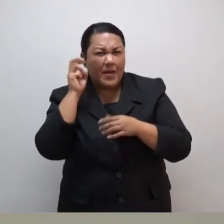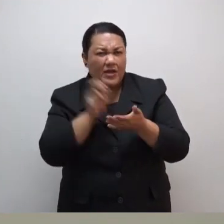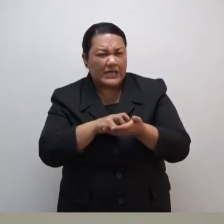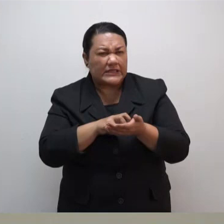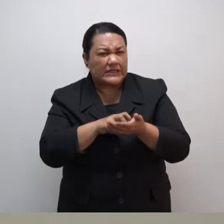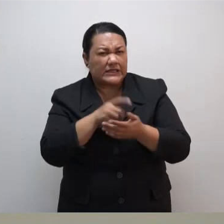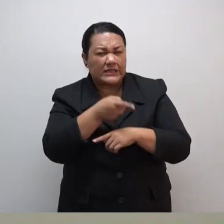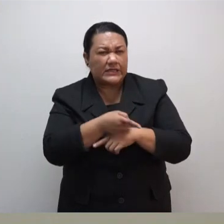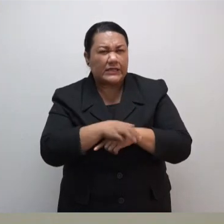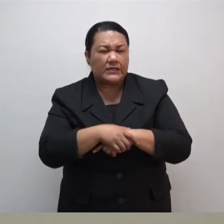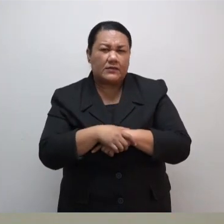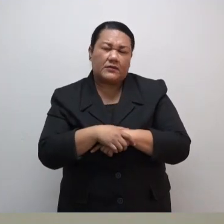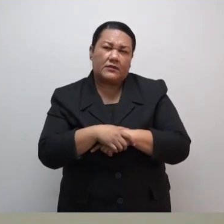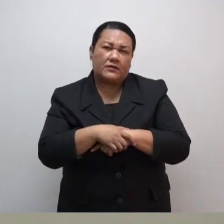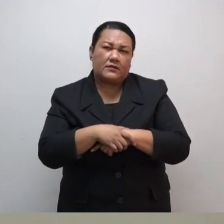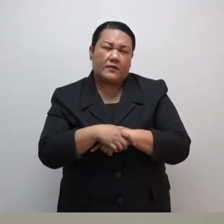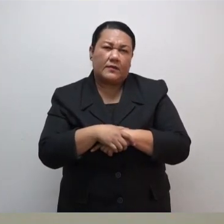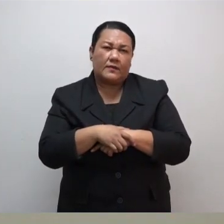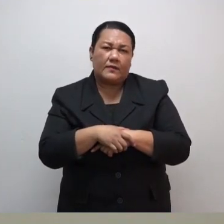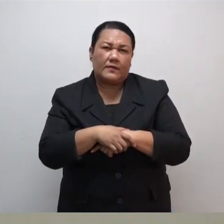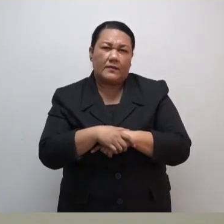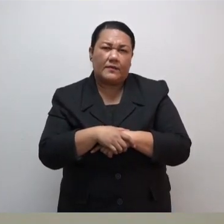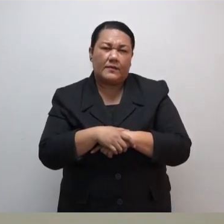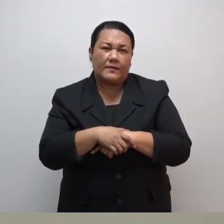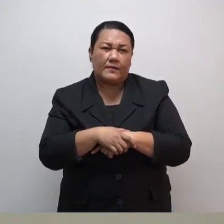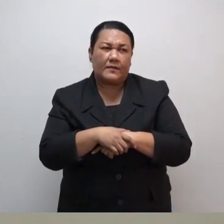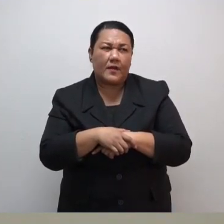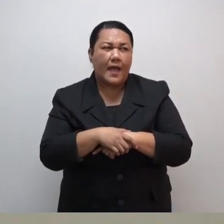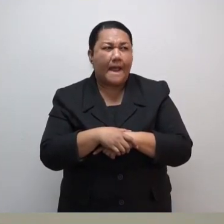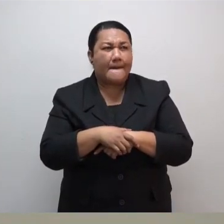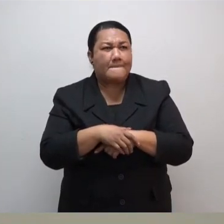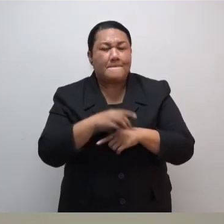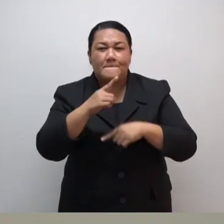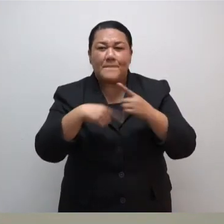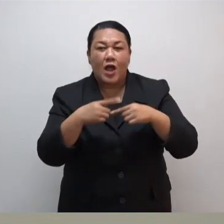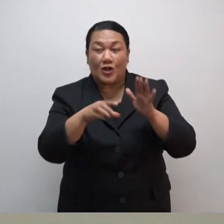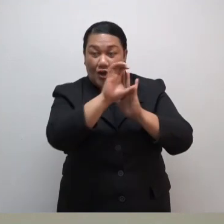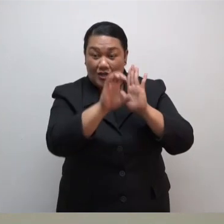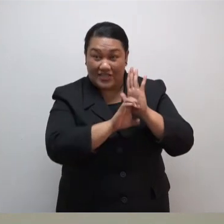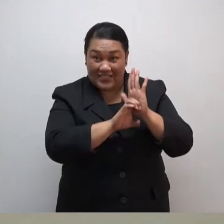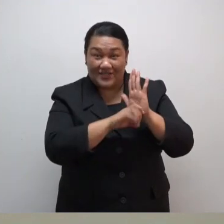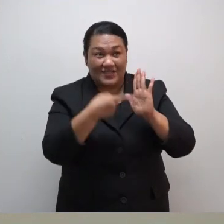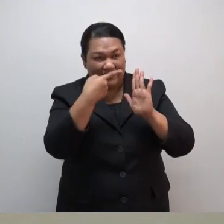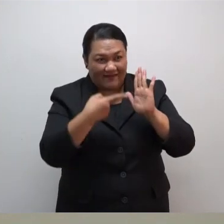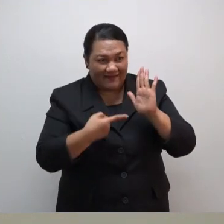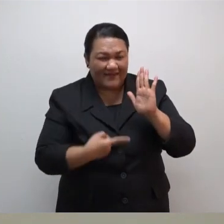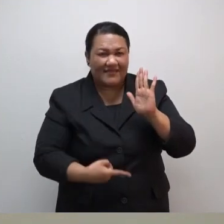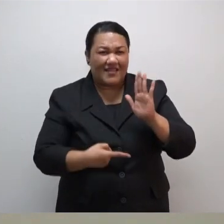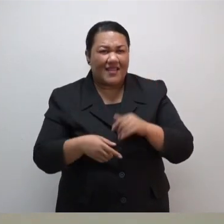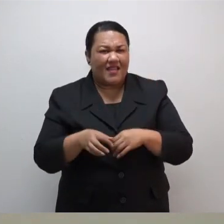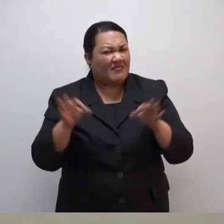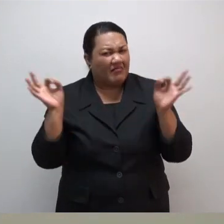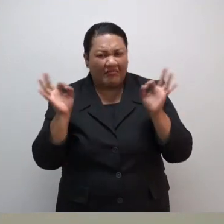registered, the implications of it in terms of any constitutional breaches. Nobody talked about